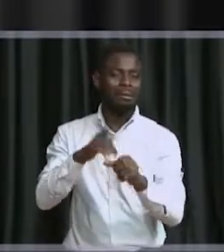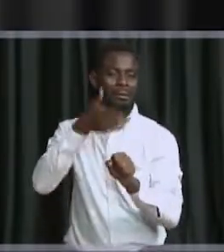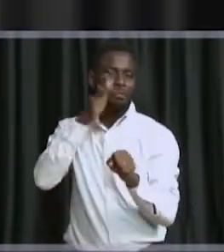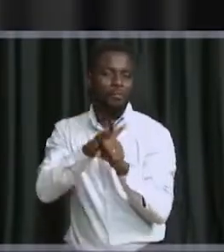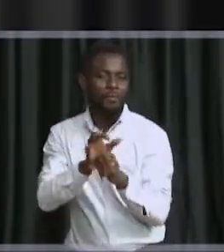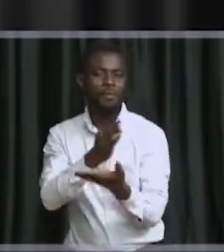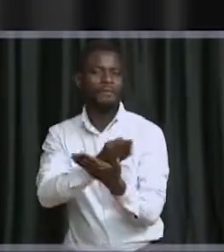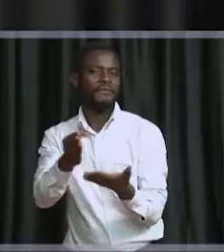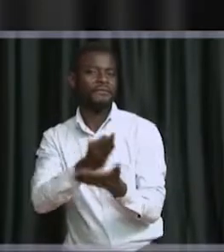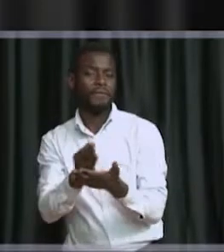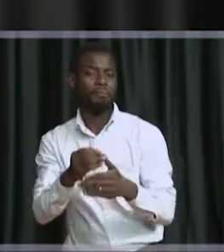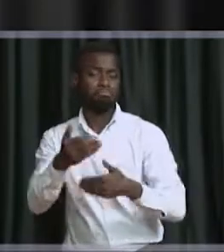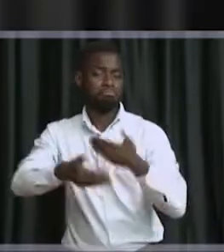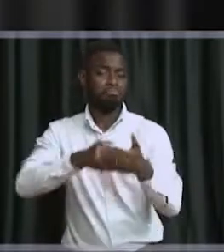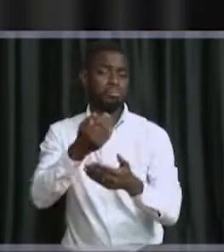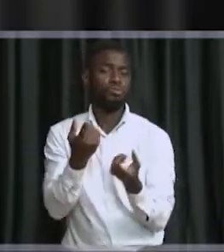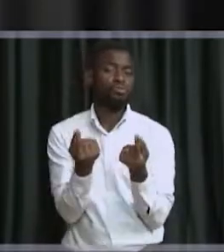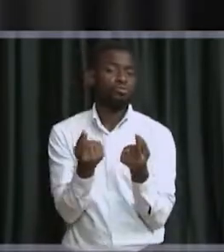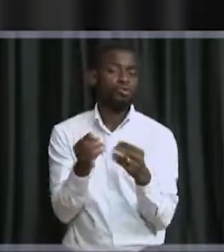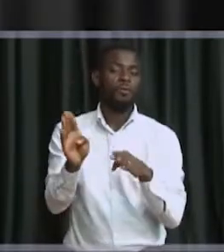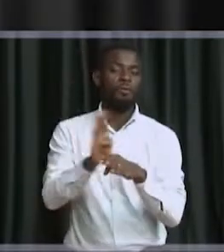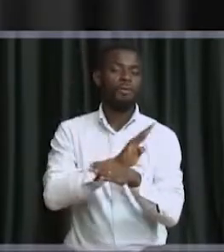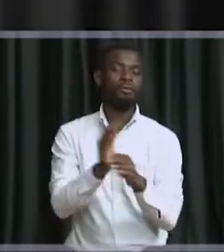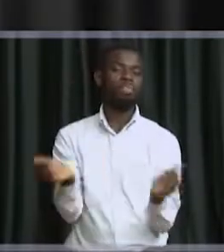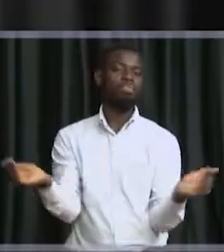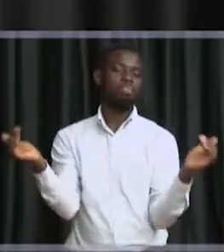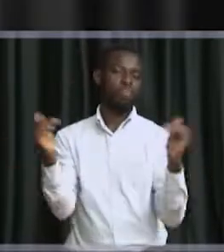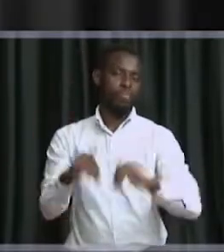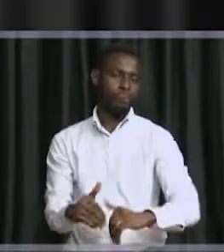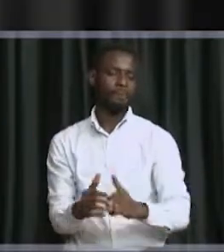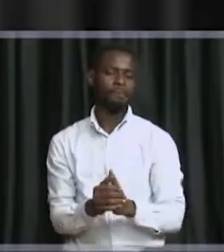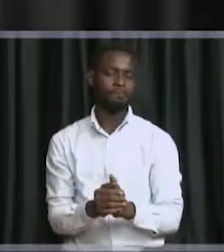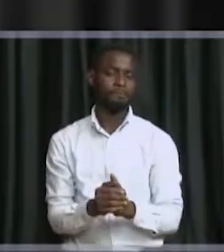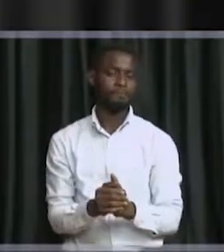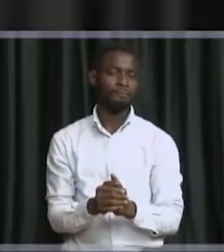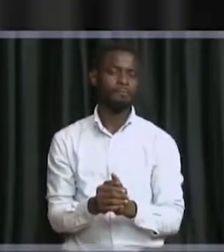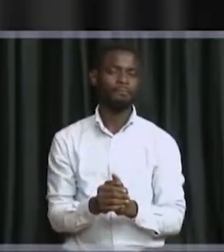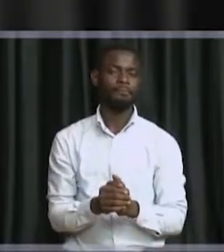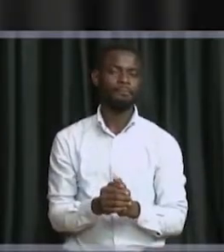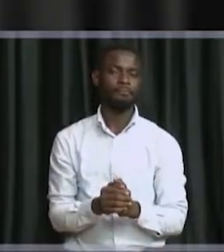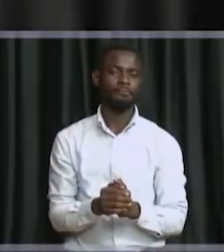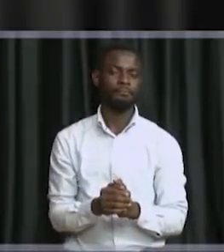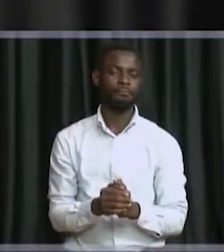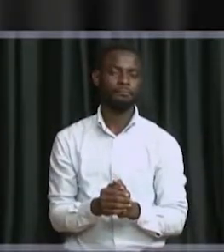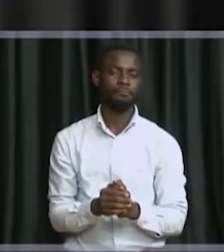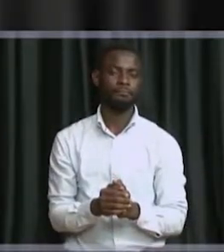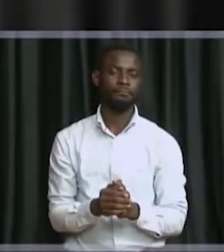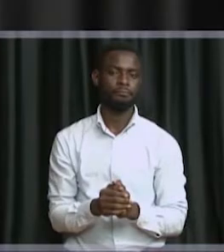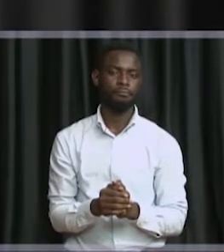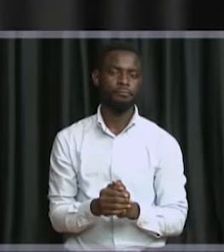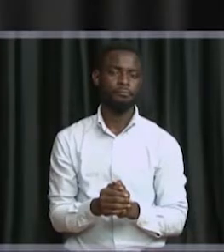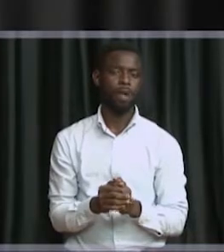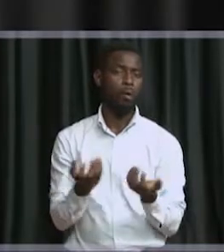I a customer.